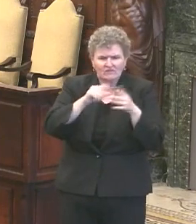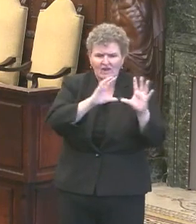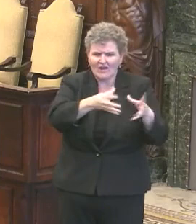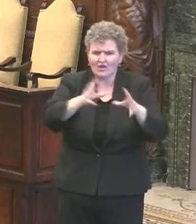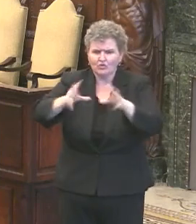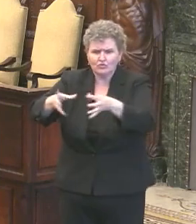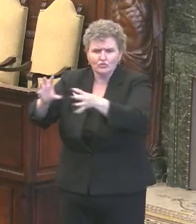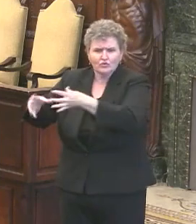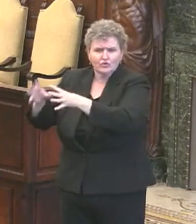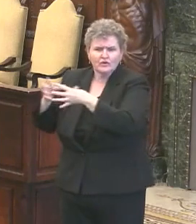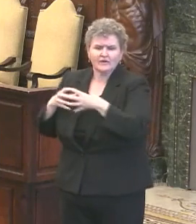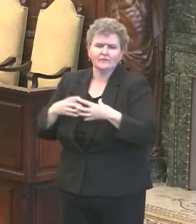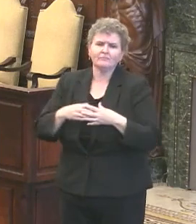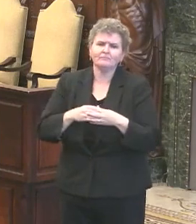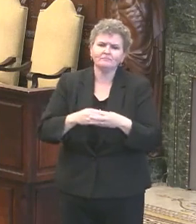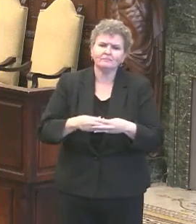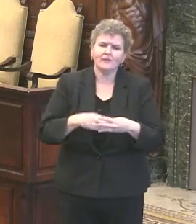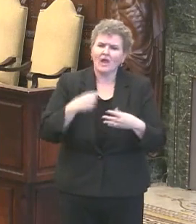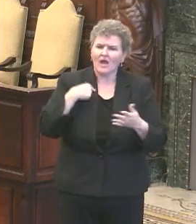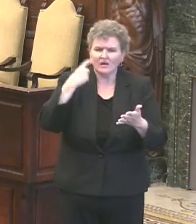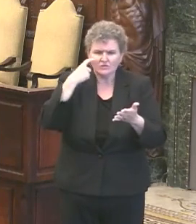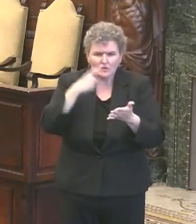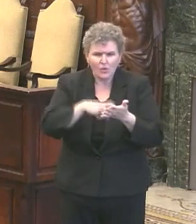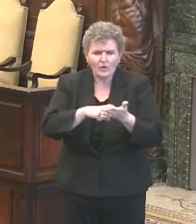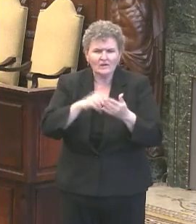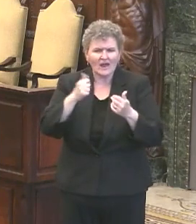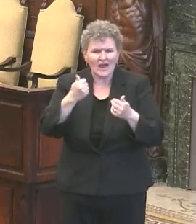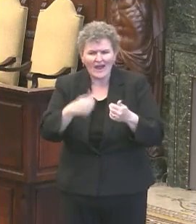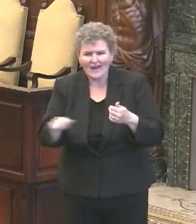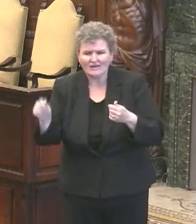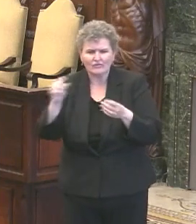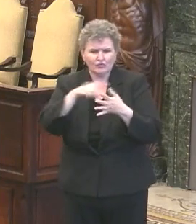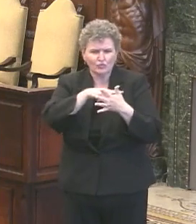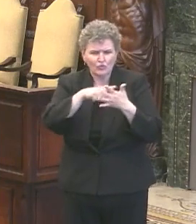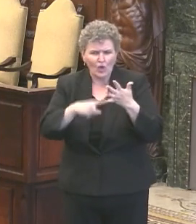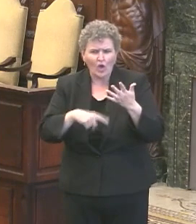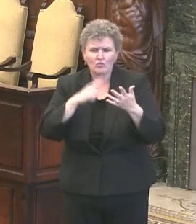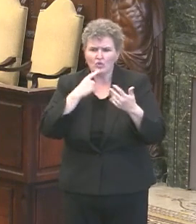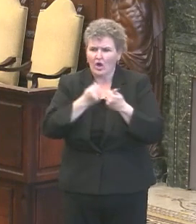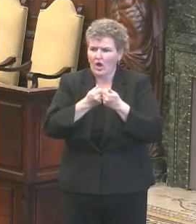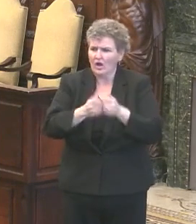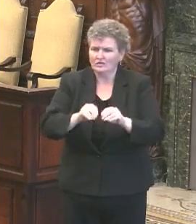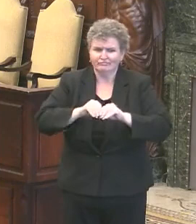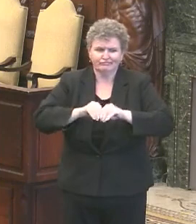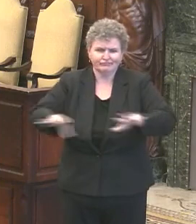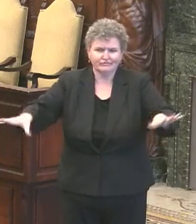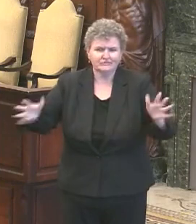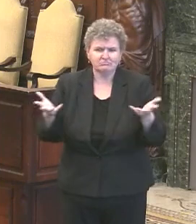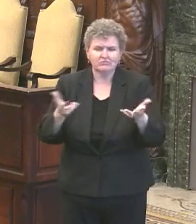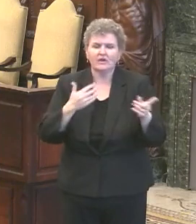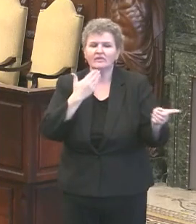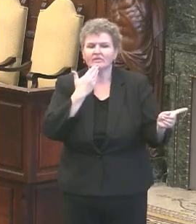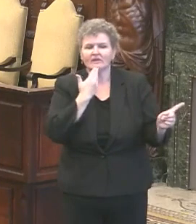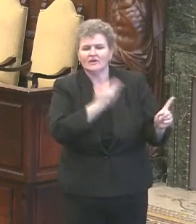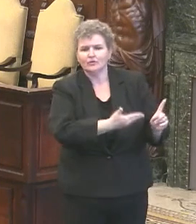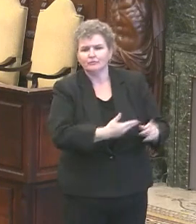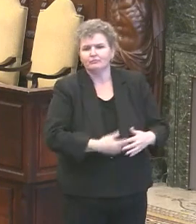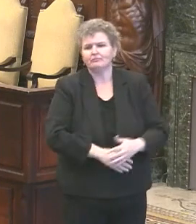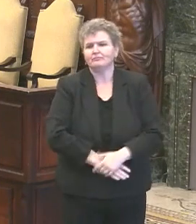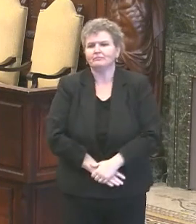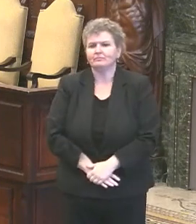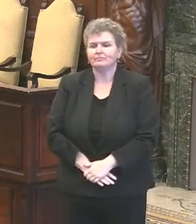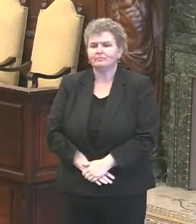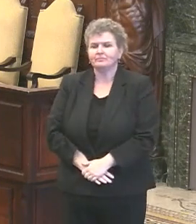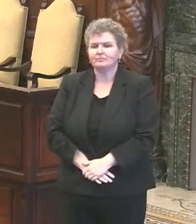may not be noticed, but we're not seeing any clear increases in those occupation groups. Okay, that's it. Thanks, Mike. You got it. Thanks, Martin.